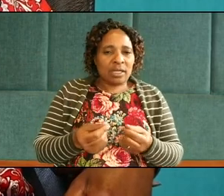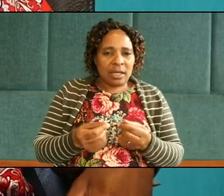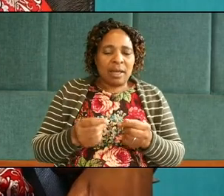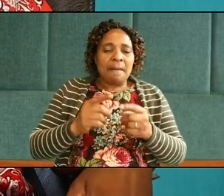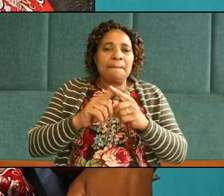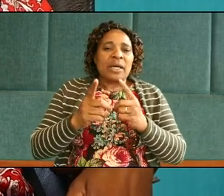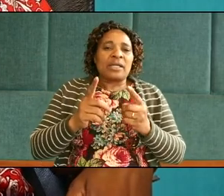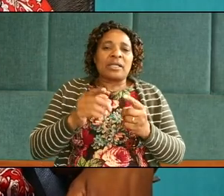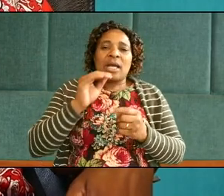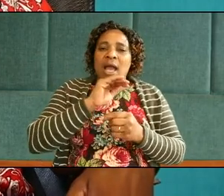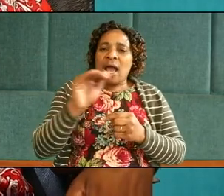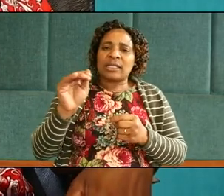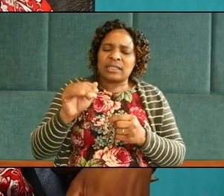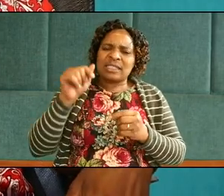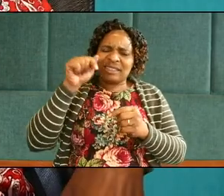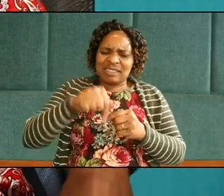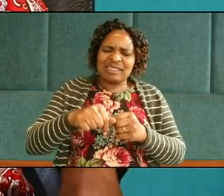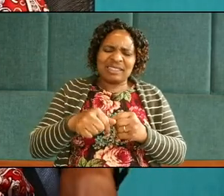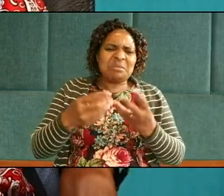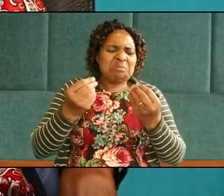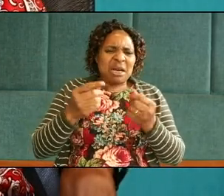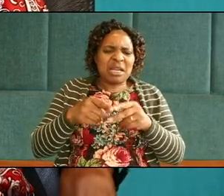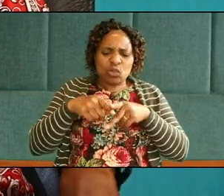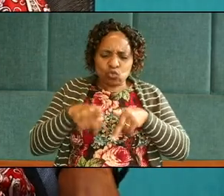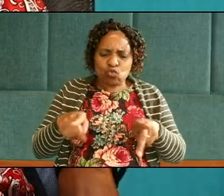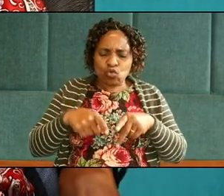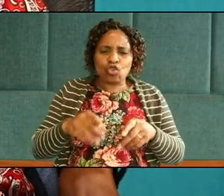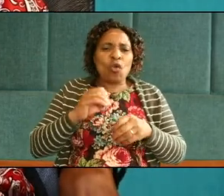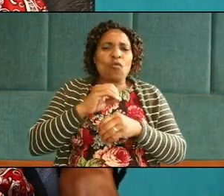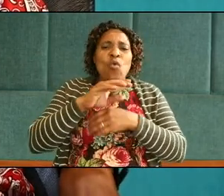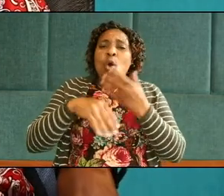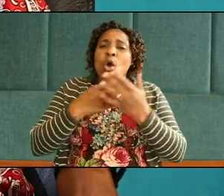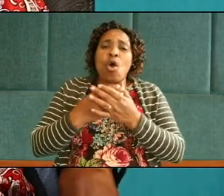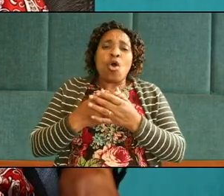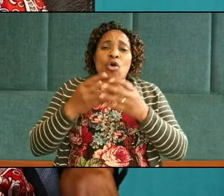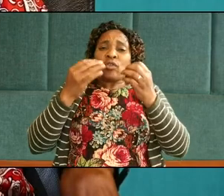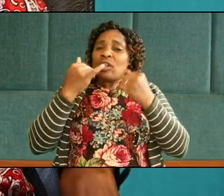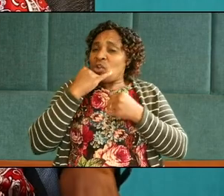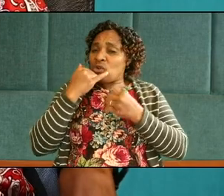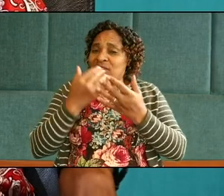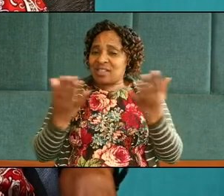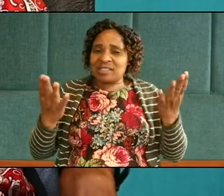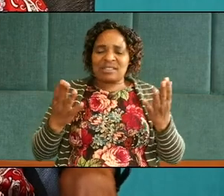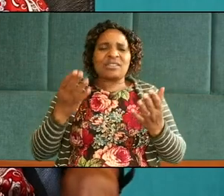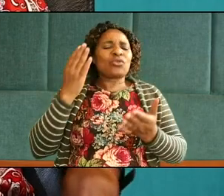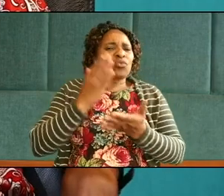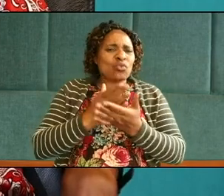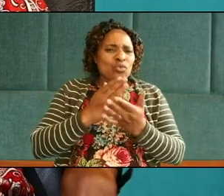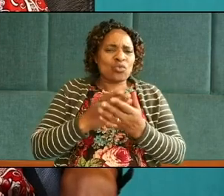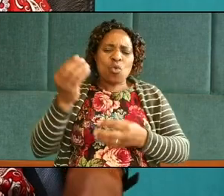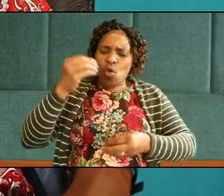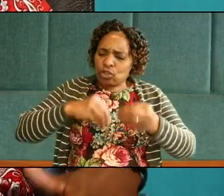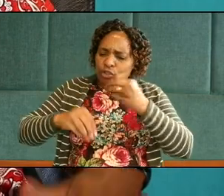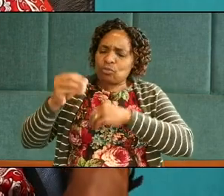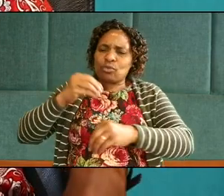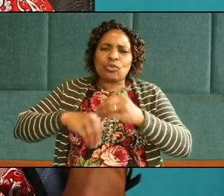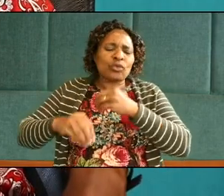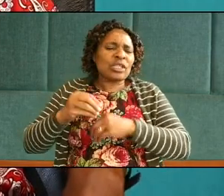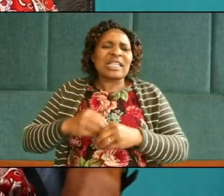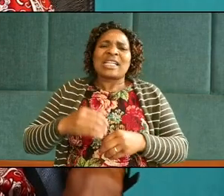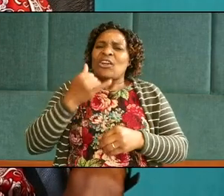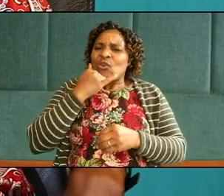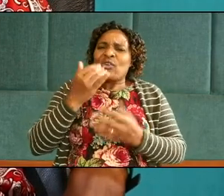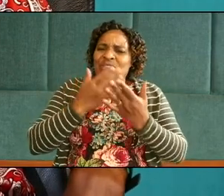And then you ask, is money the root of all evil? Money certainly contributes to a lot of the evil things that go on in God's good